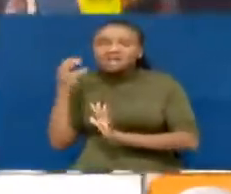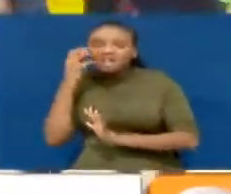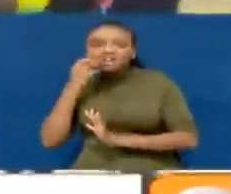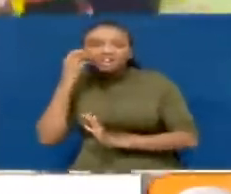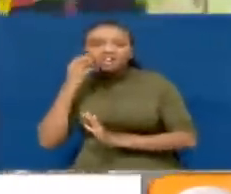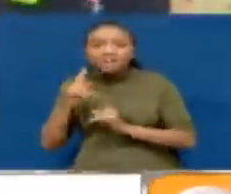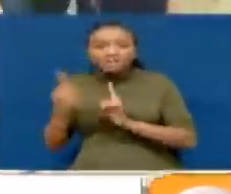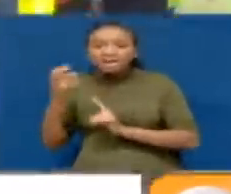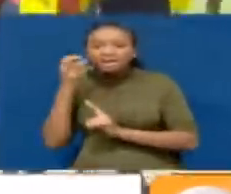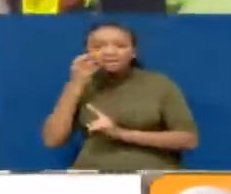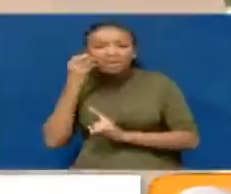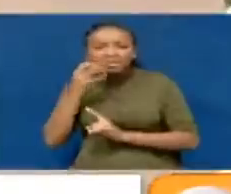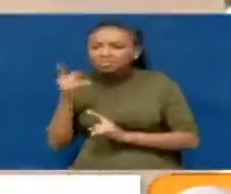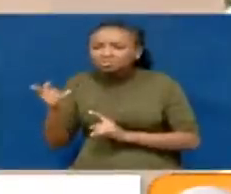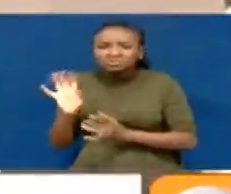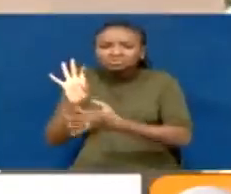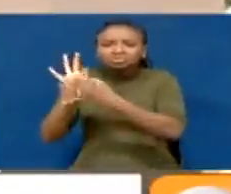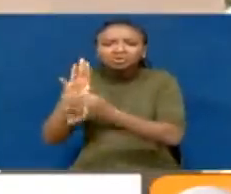who was a late entrant to the party.